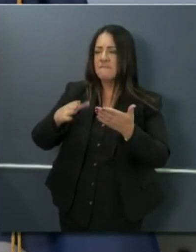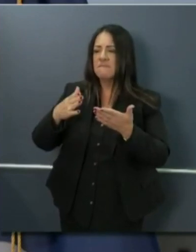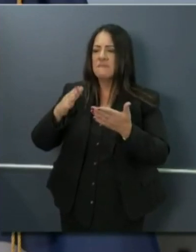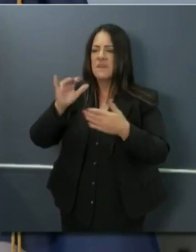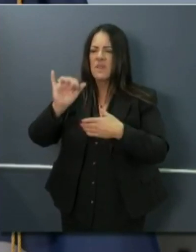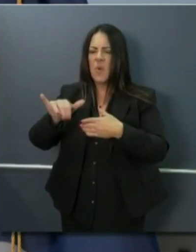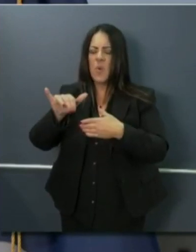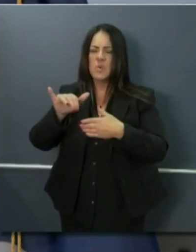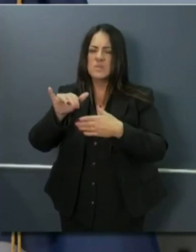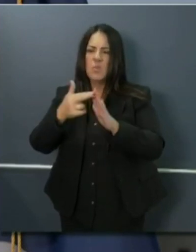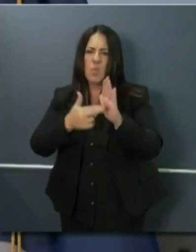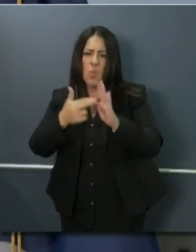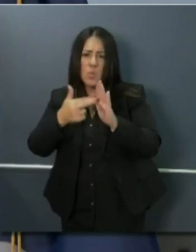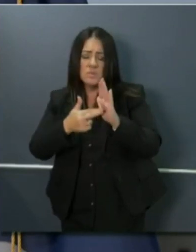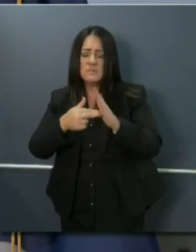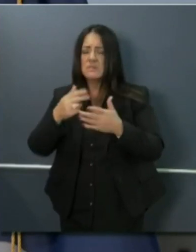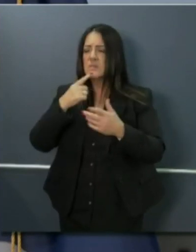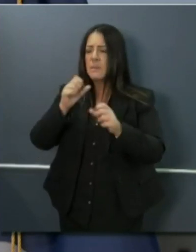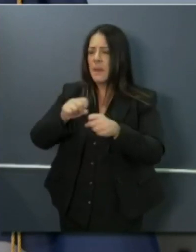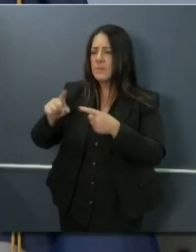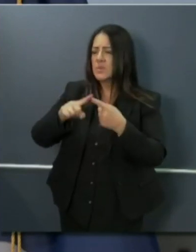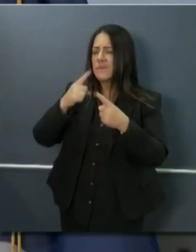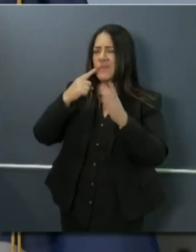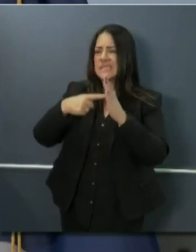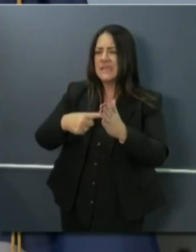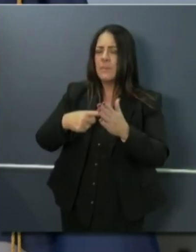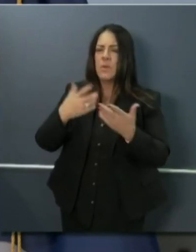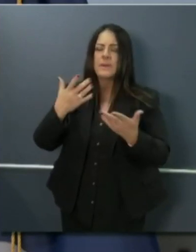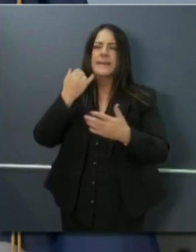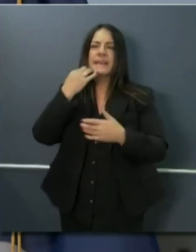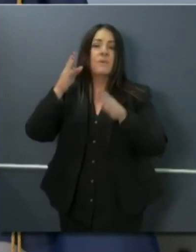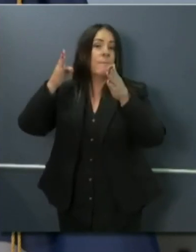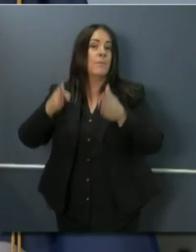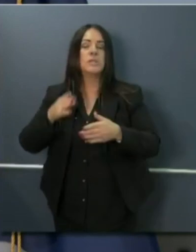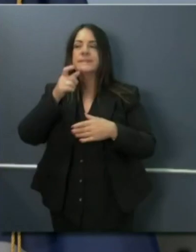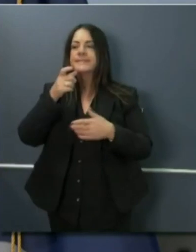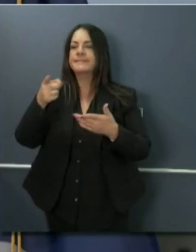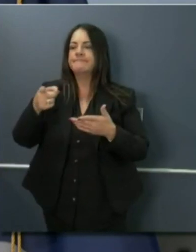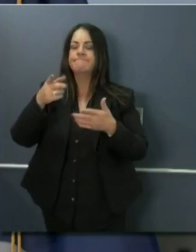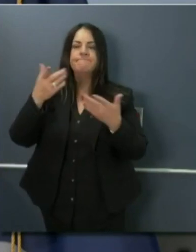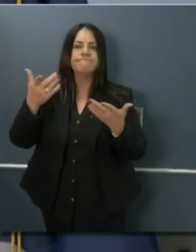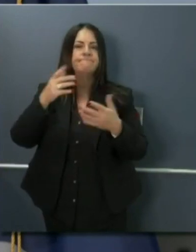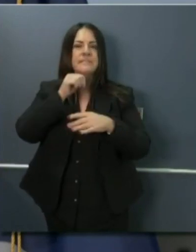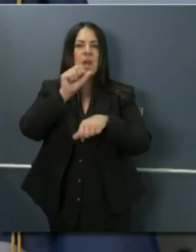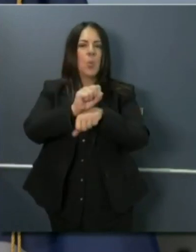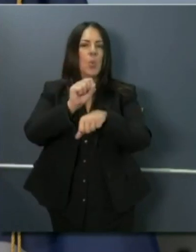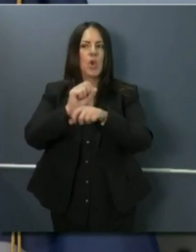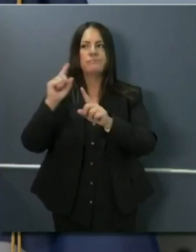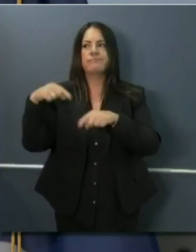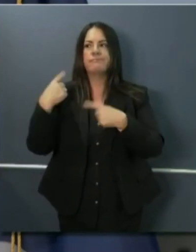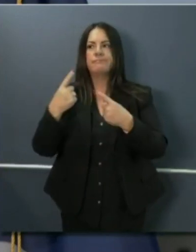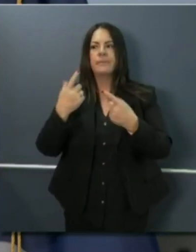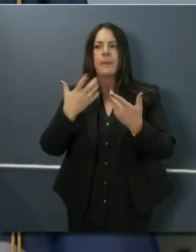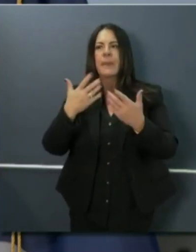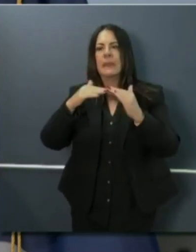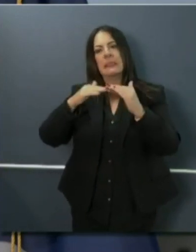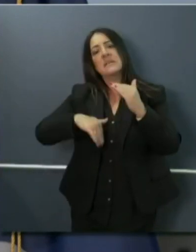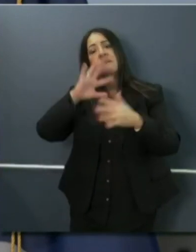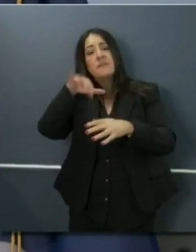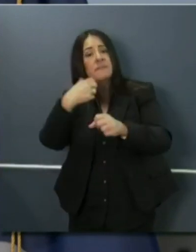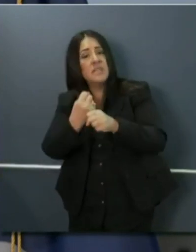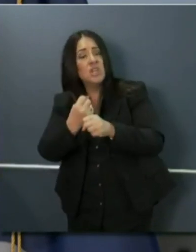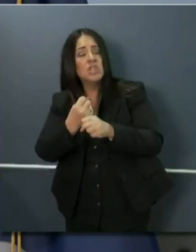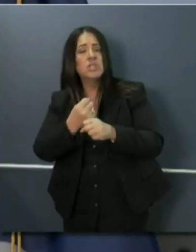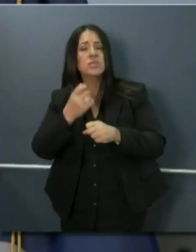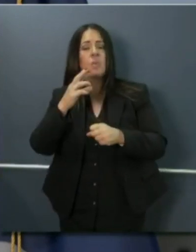true conditions that allow us to, for example, somebody who's been out of the workforce for just under 5 years or